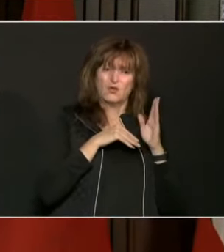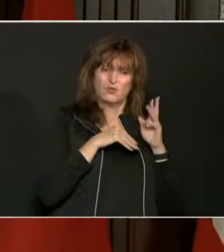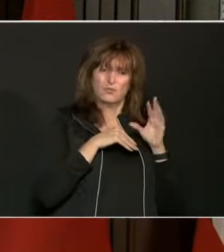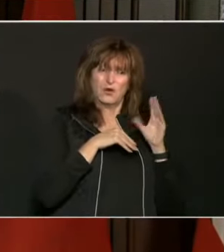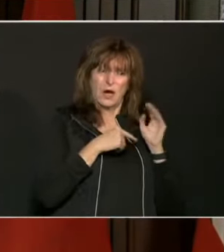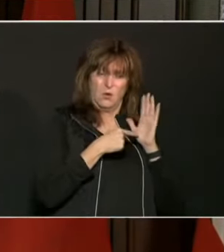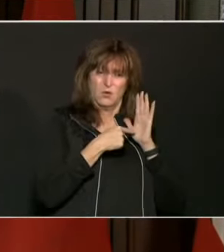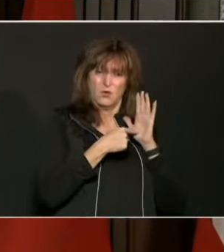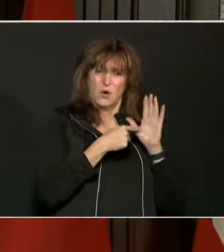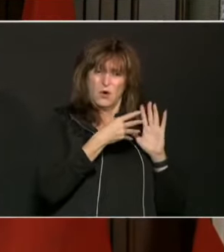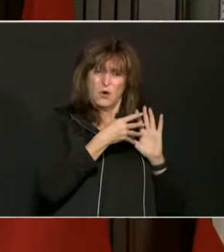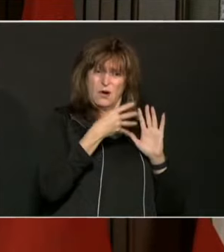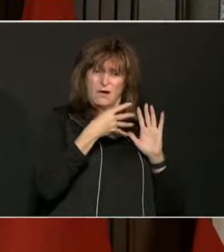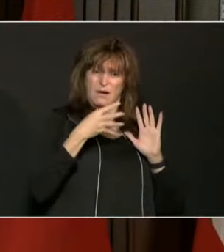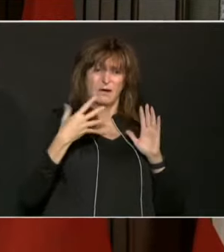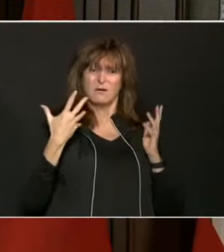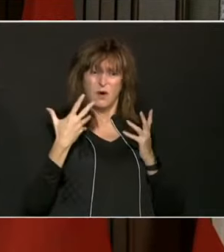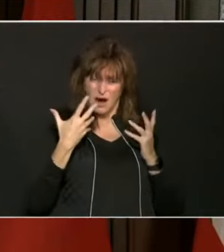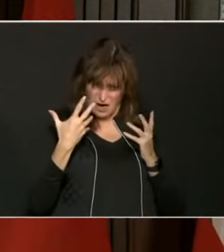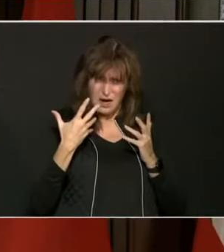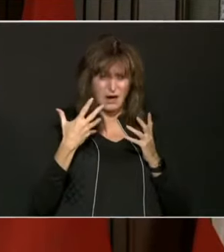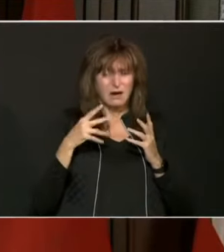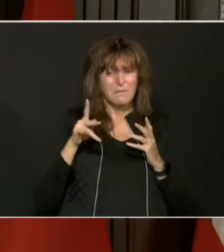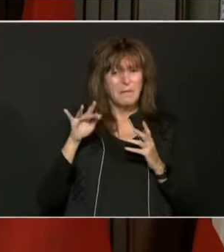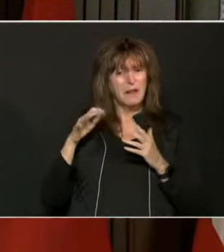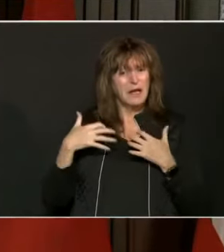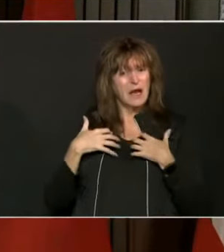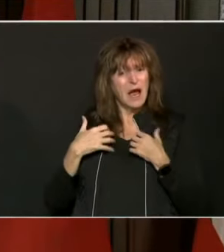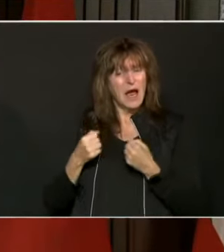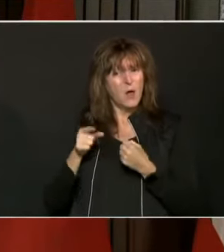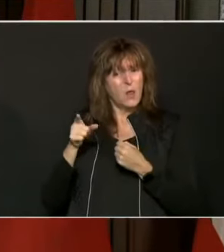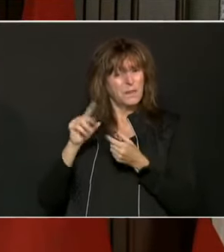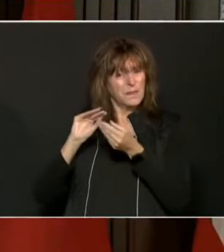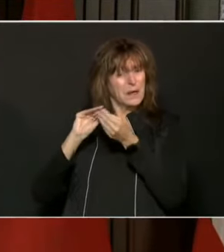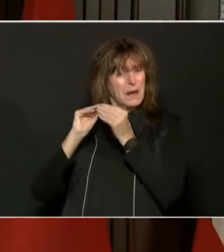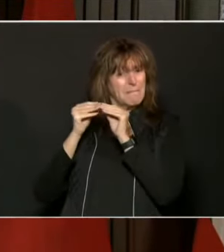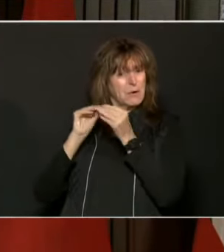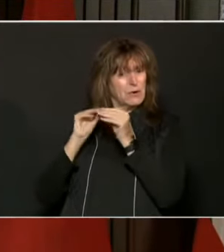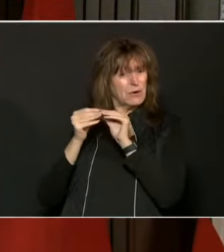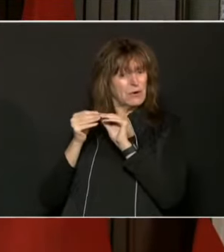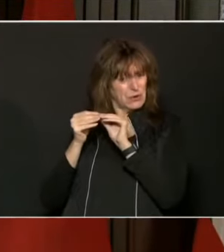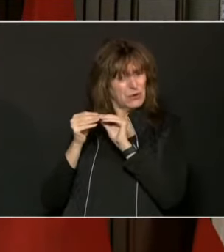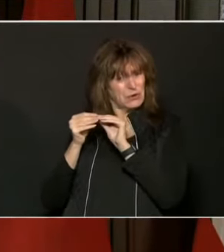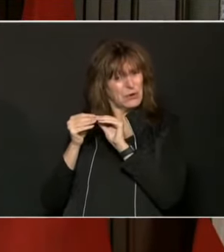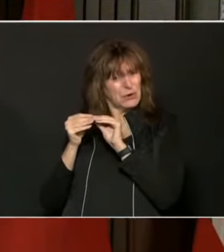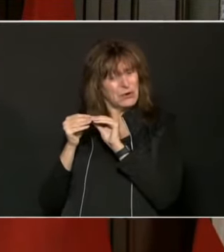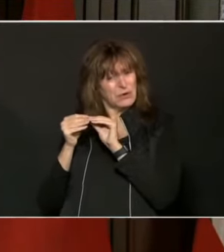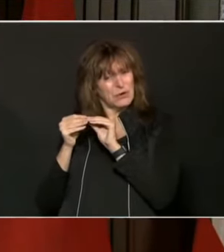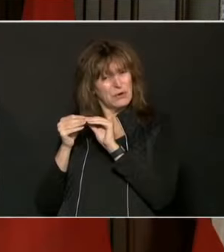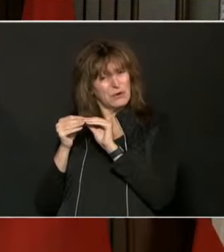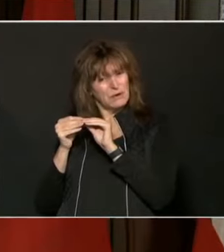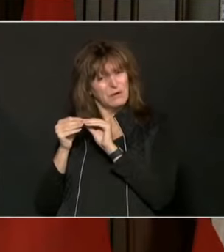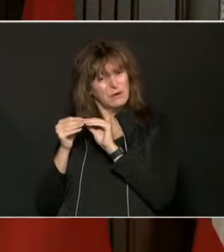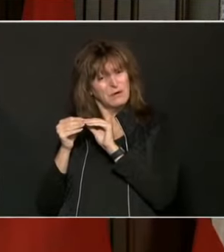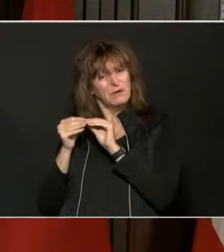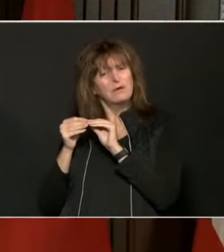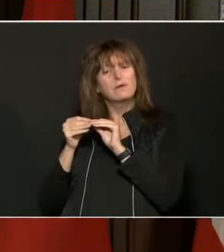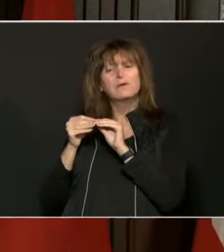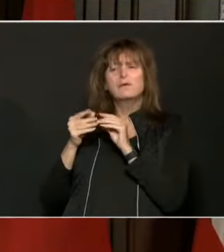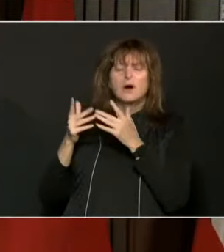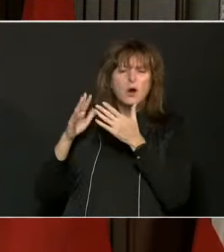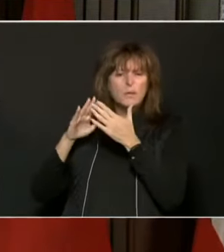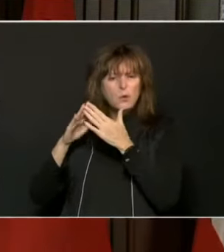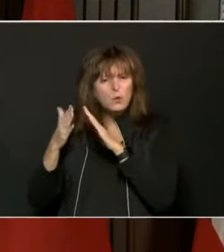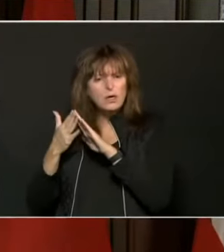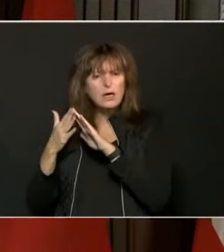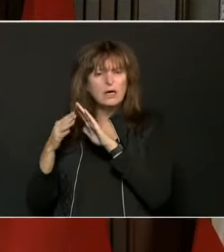were reducing the number of situations where there was not an epidemiological link, so a number of negatives there.